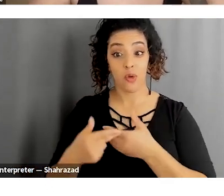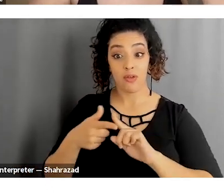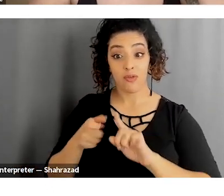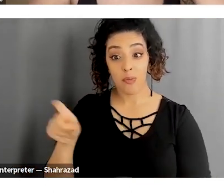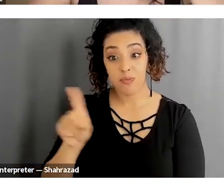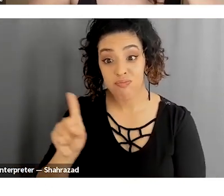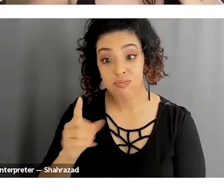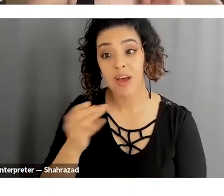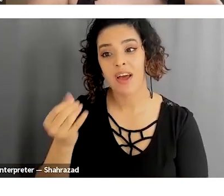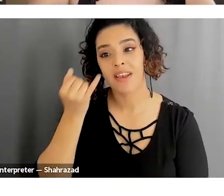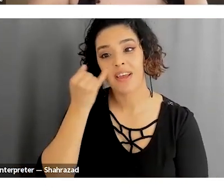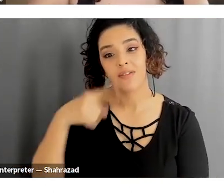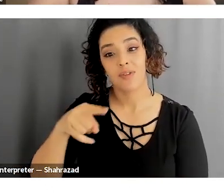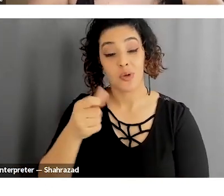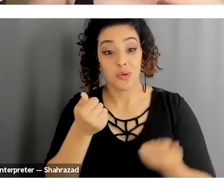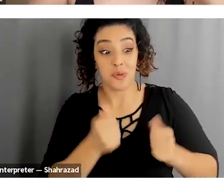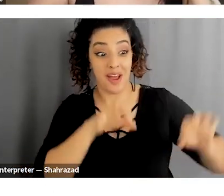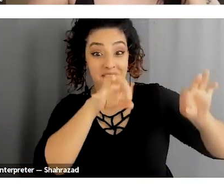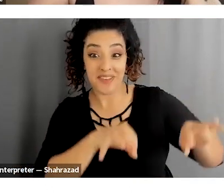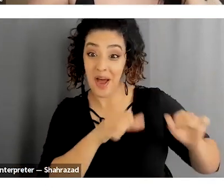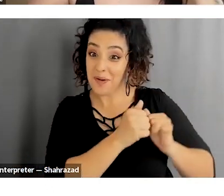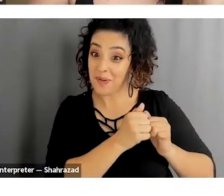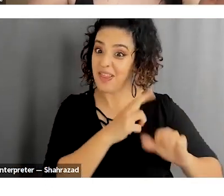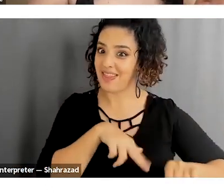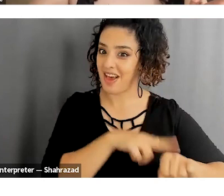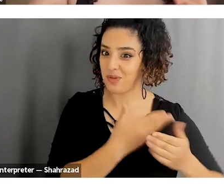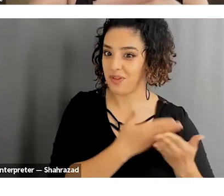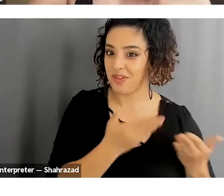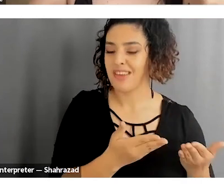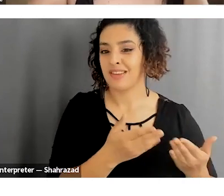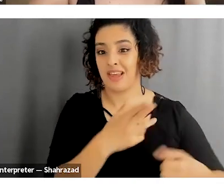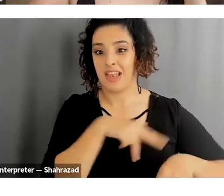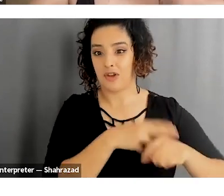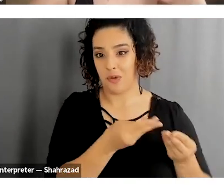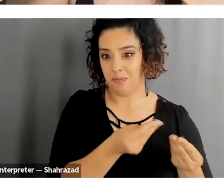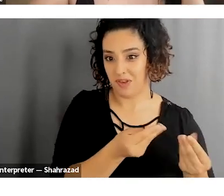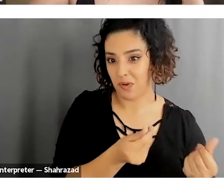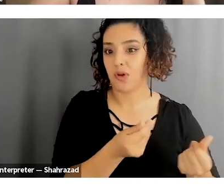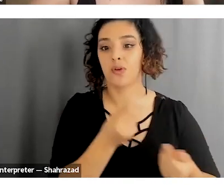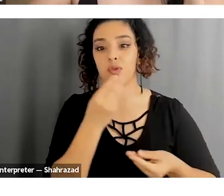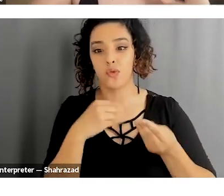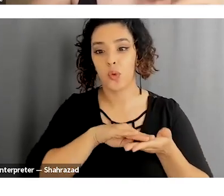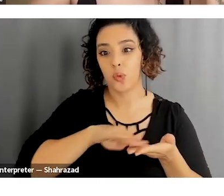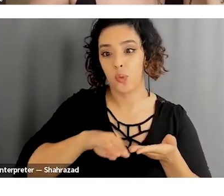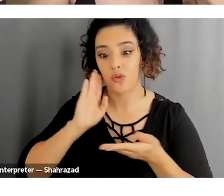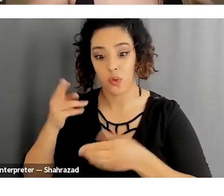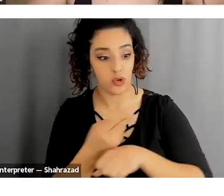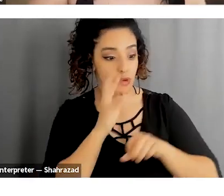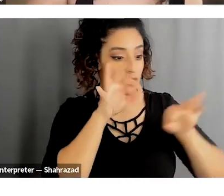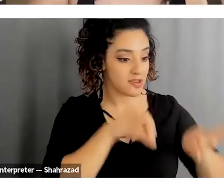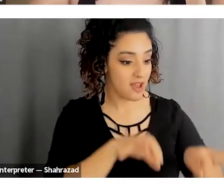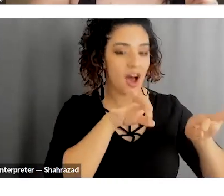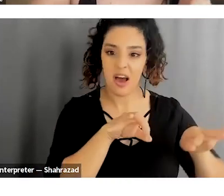have tried to dye with natural dyes or natural ingredients, food waste. We're going to see here with Cara that there's